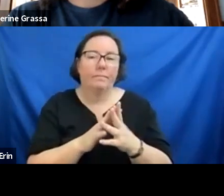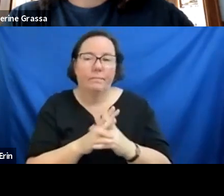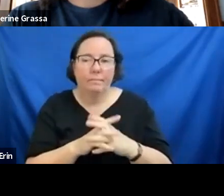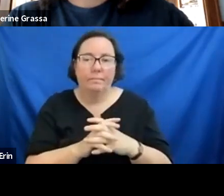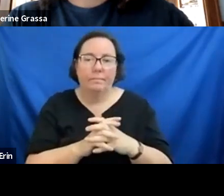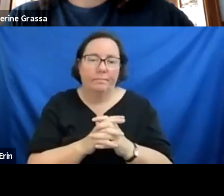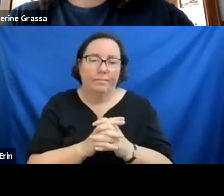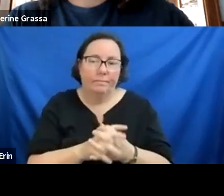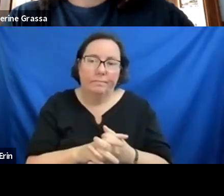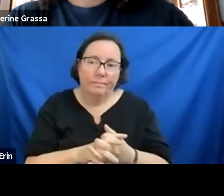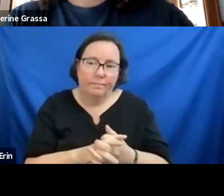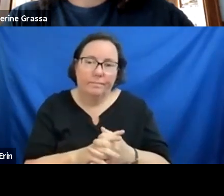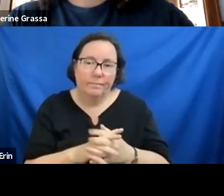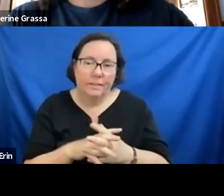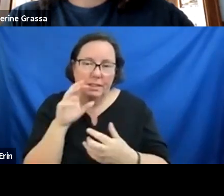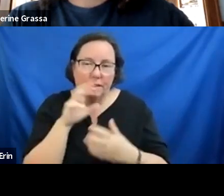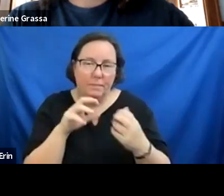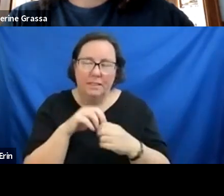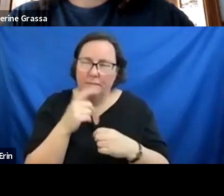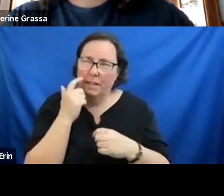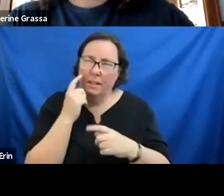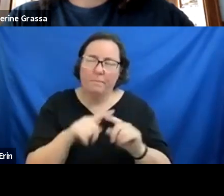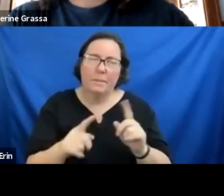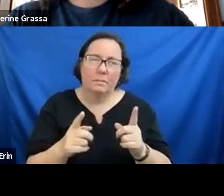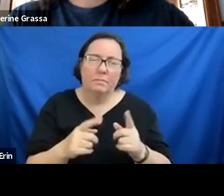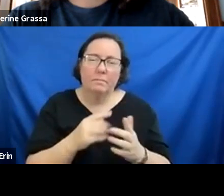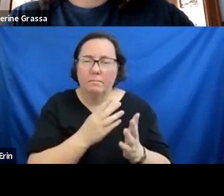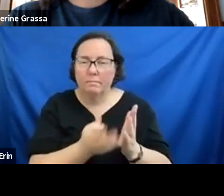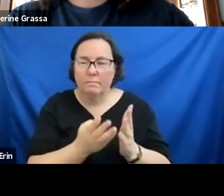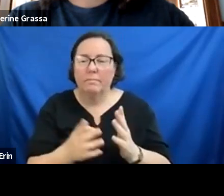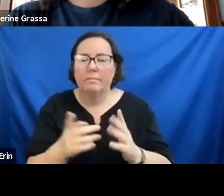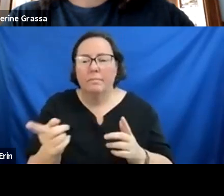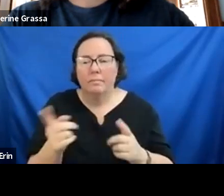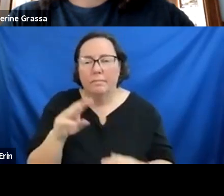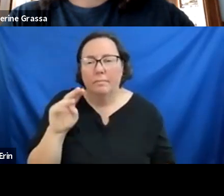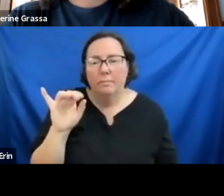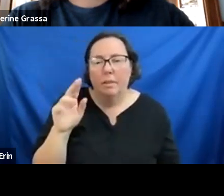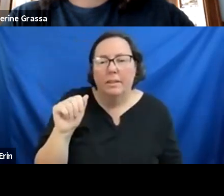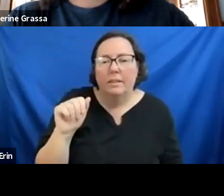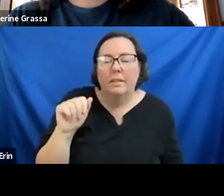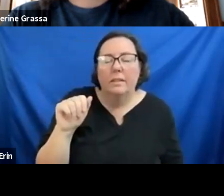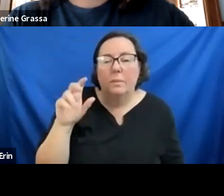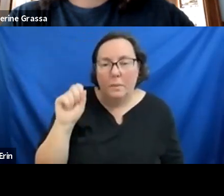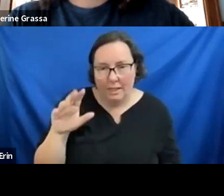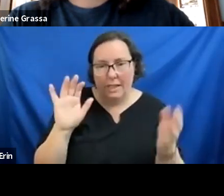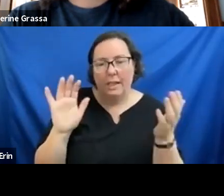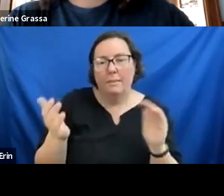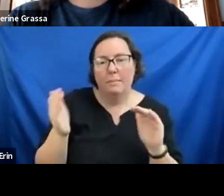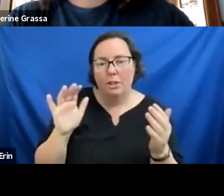historical mix up in my head, but we can compare the